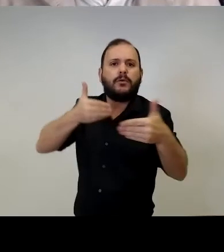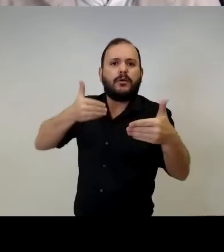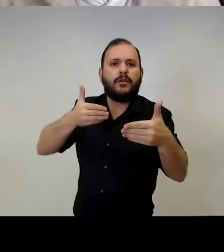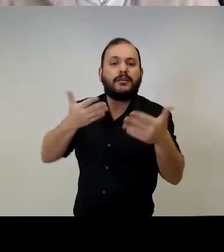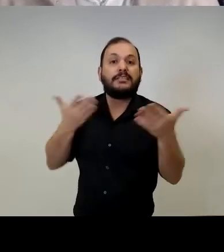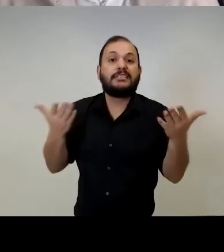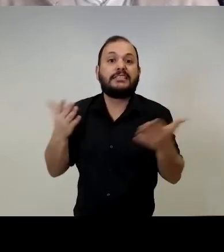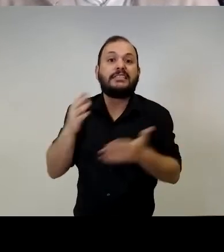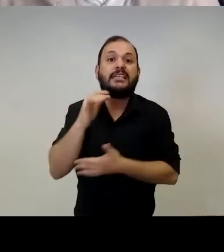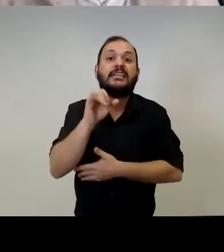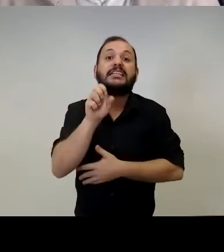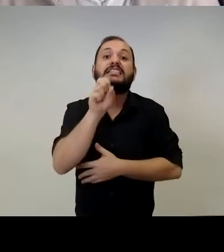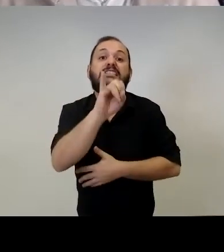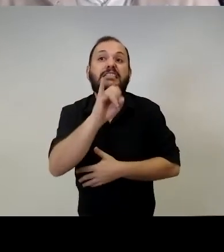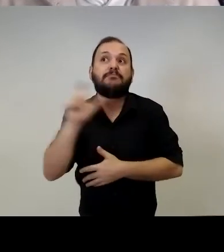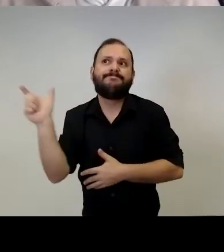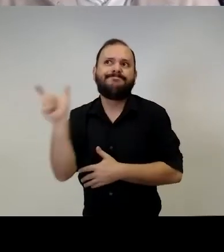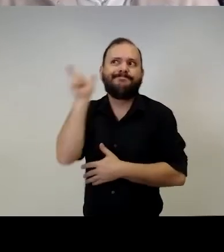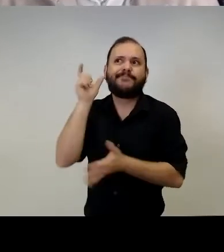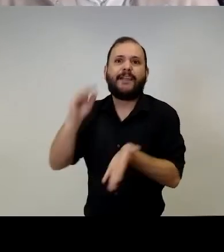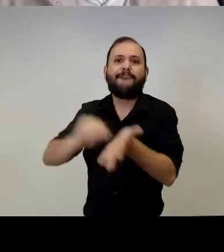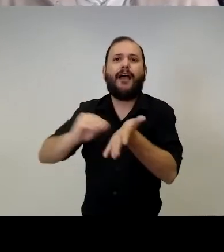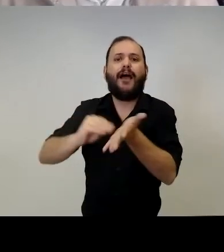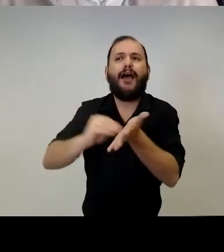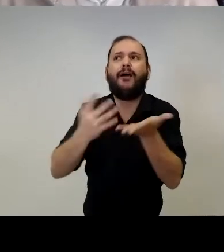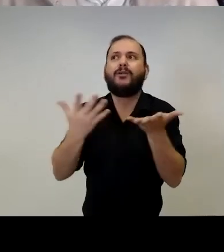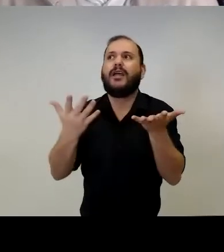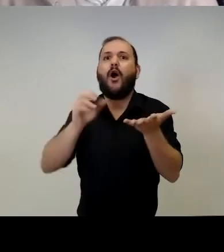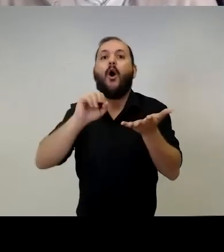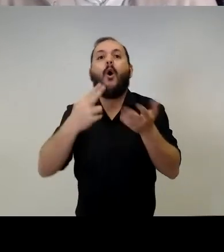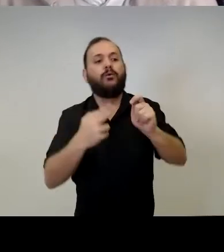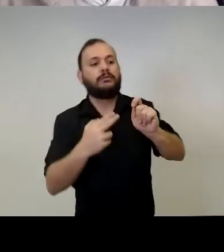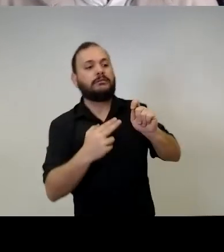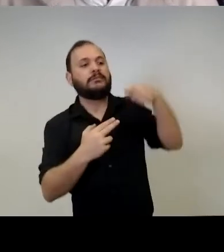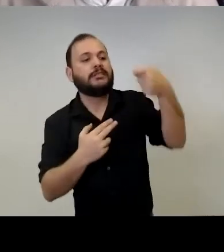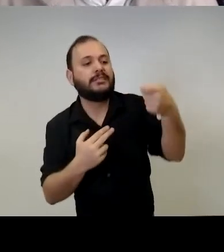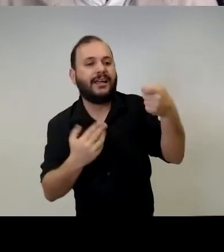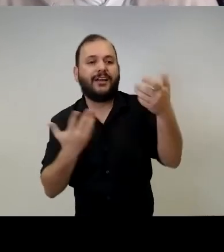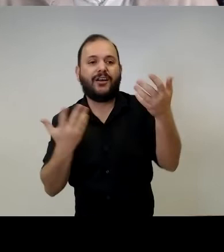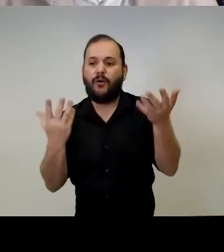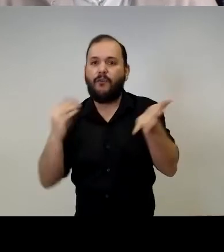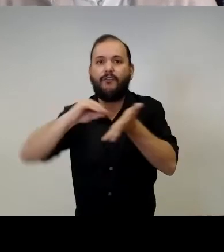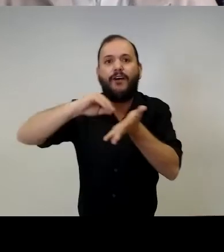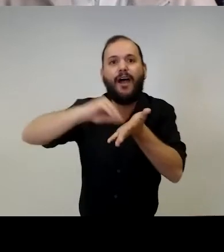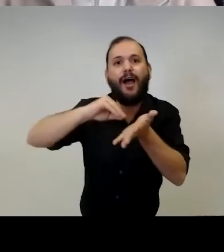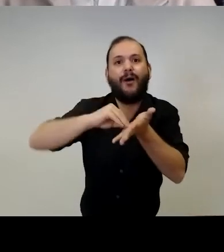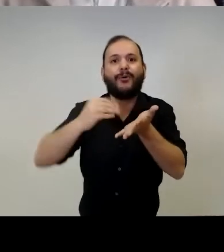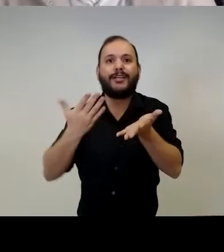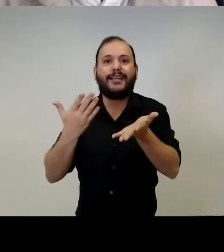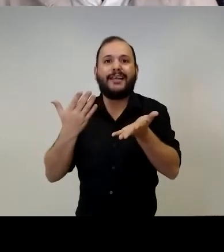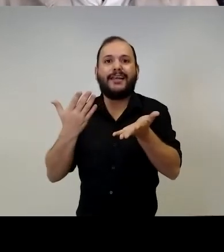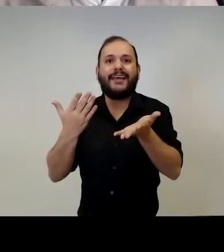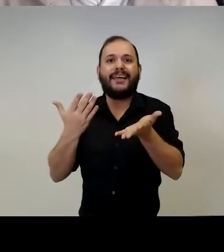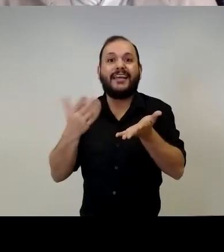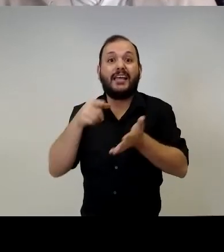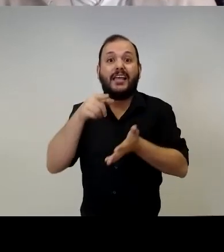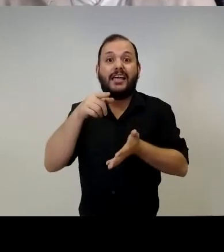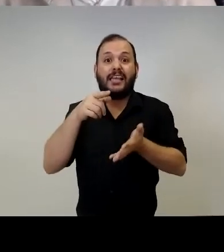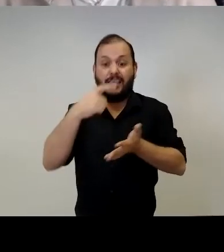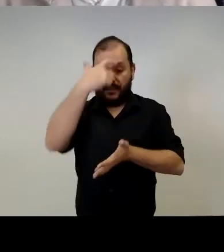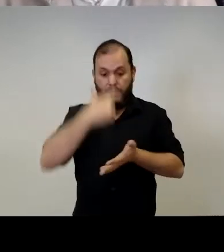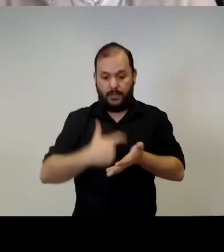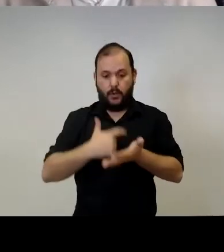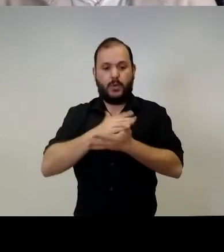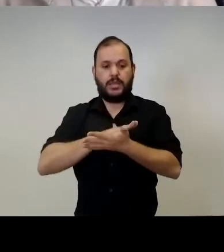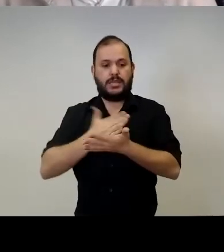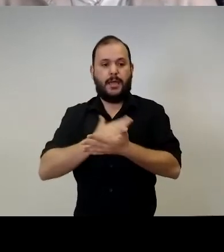a sign, a lexicalized sign is missing for a word in the spoken language, and if you're not allowed to